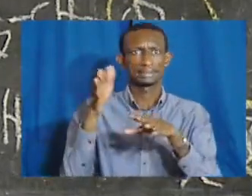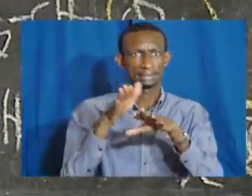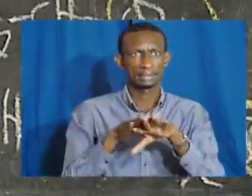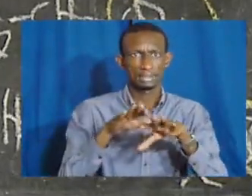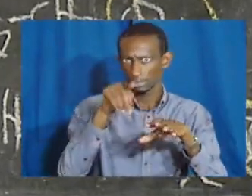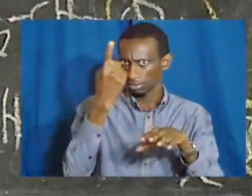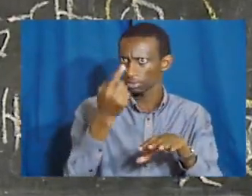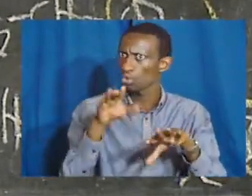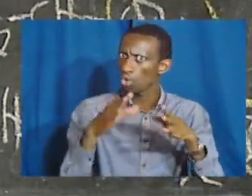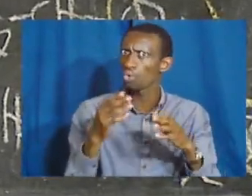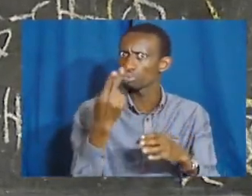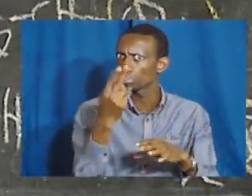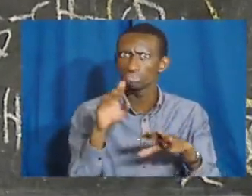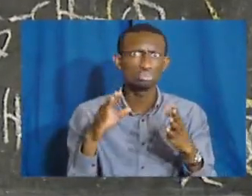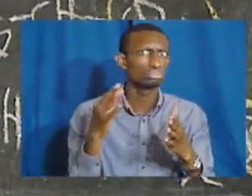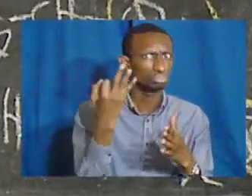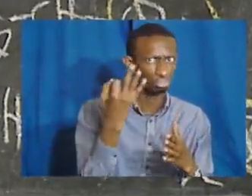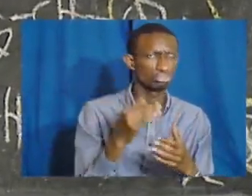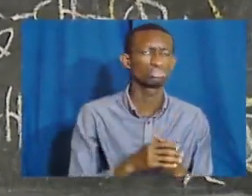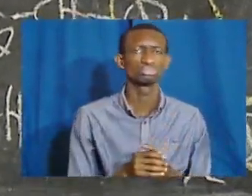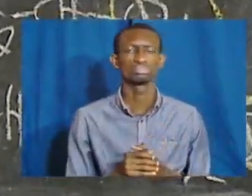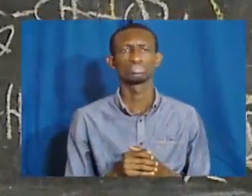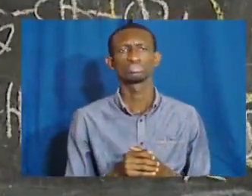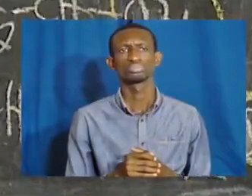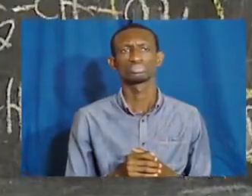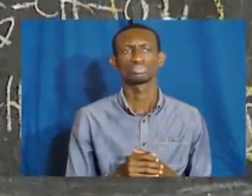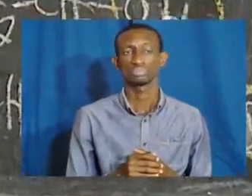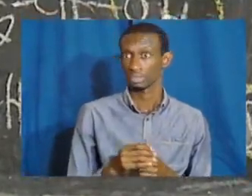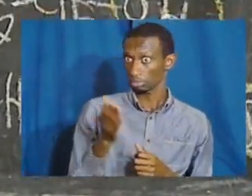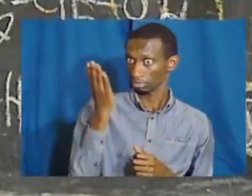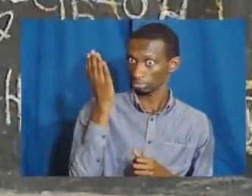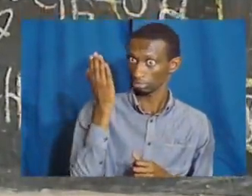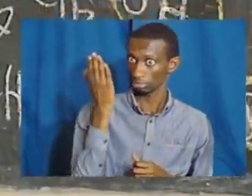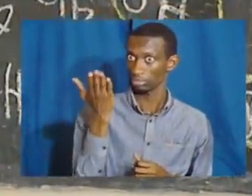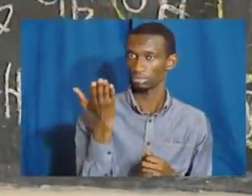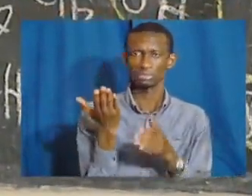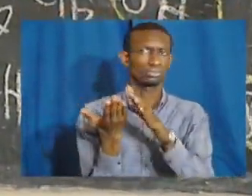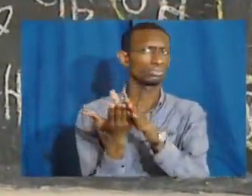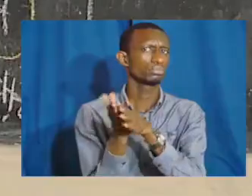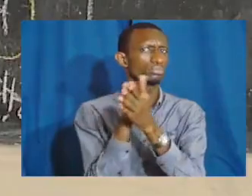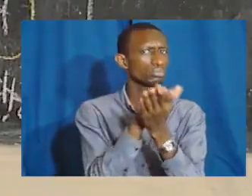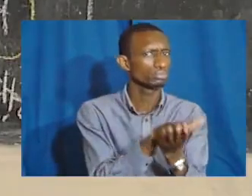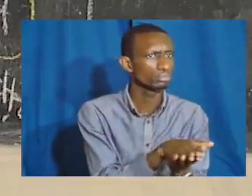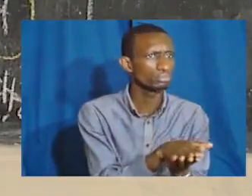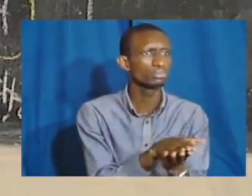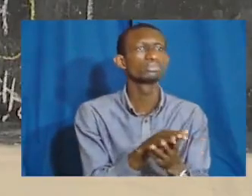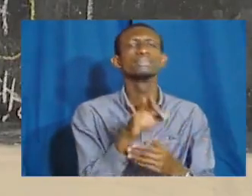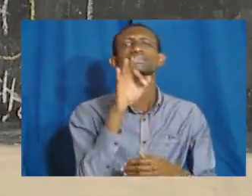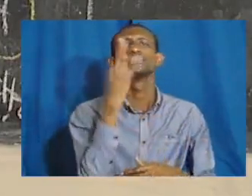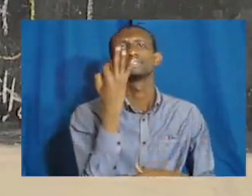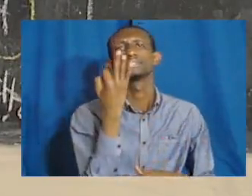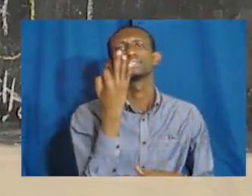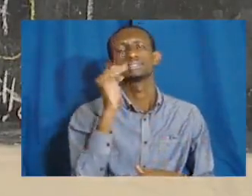this is a secondary alcohol. So this one becomes tertiary